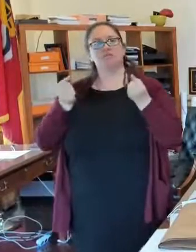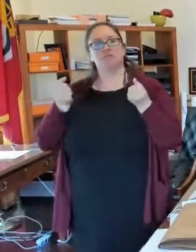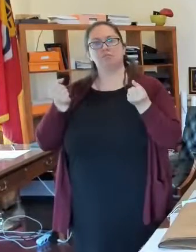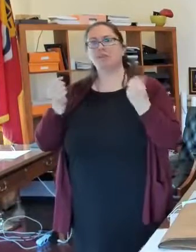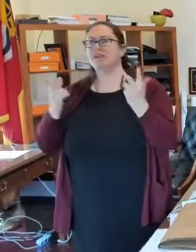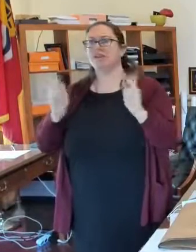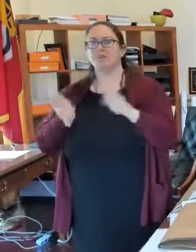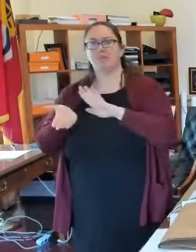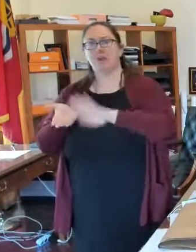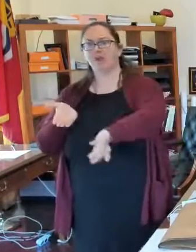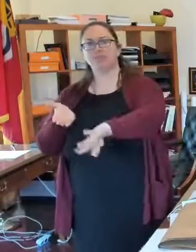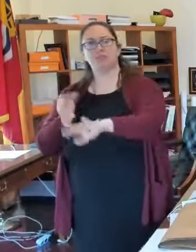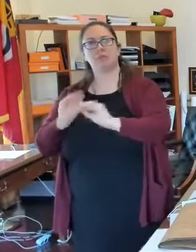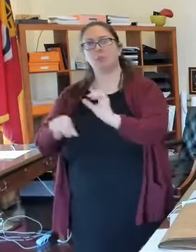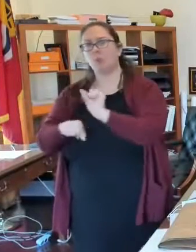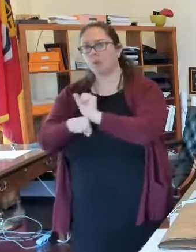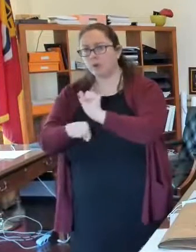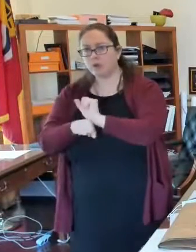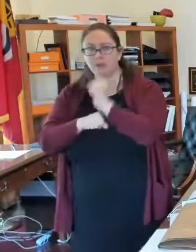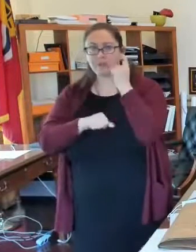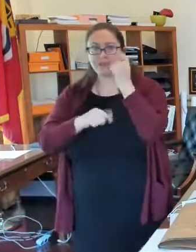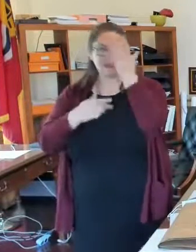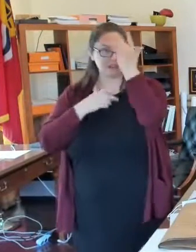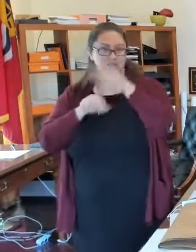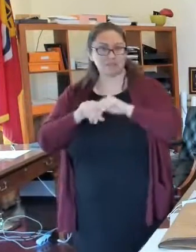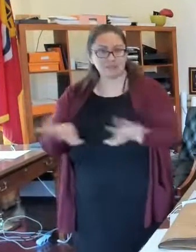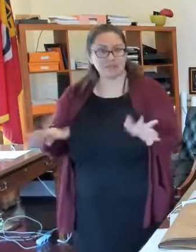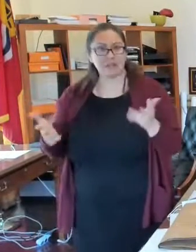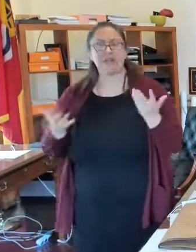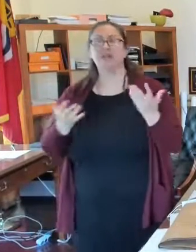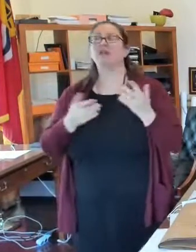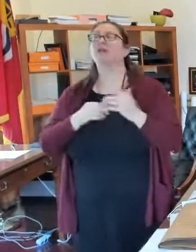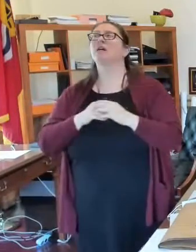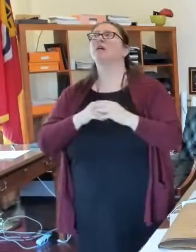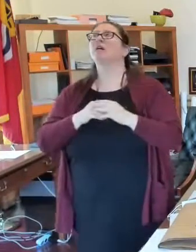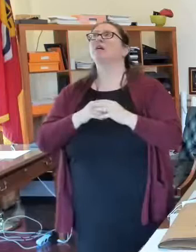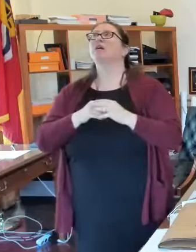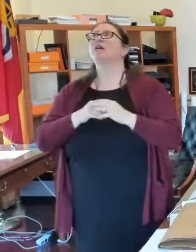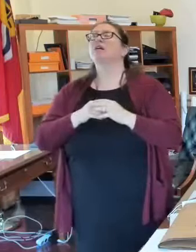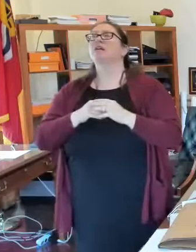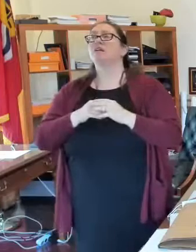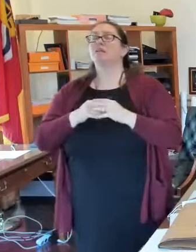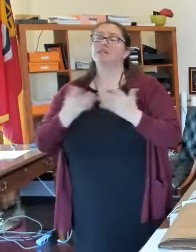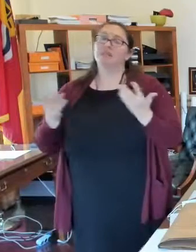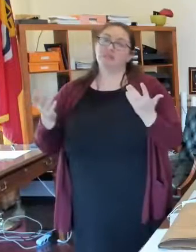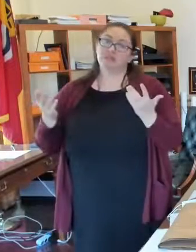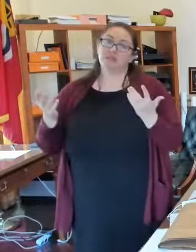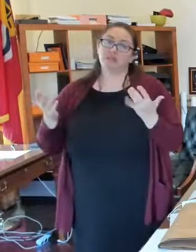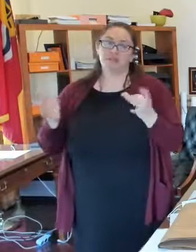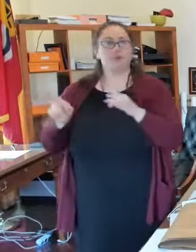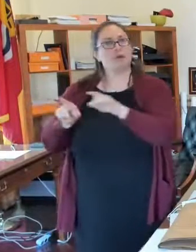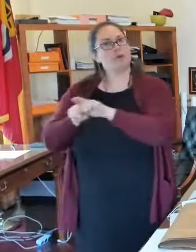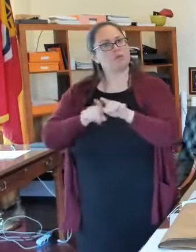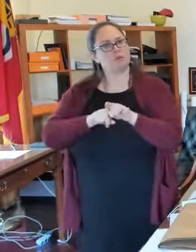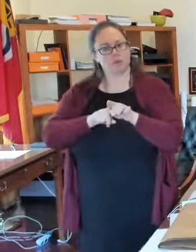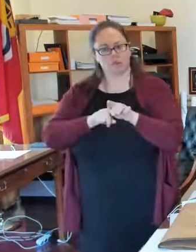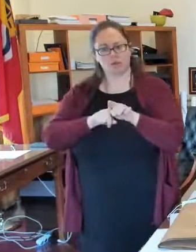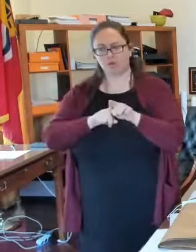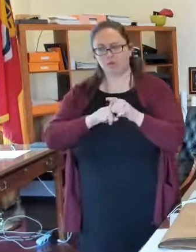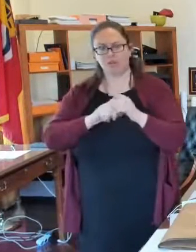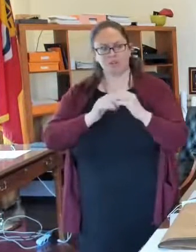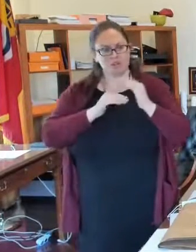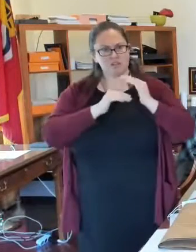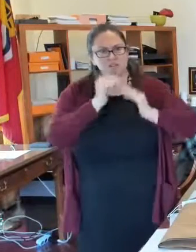work because of the pandemic. But it also, there are still a lot of